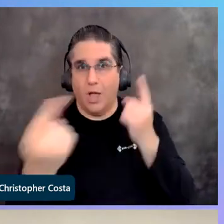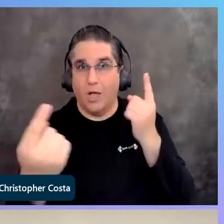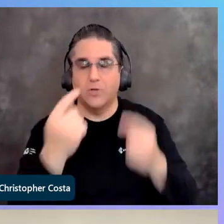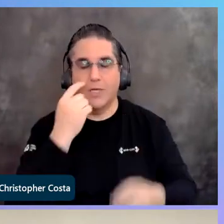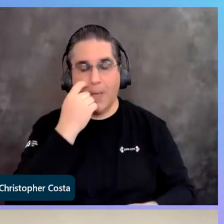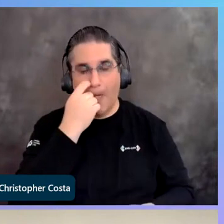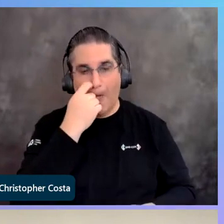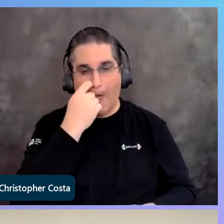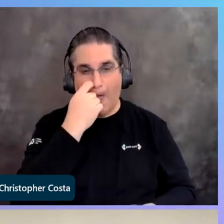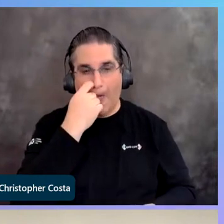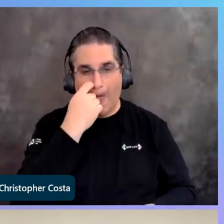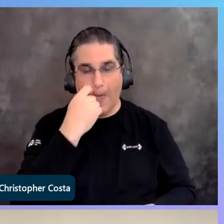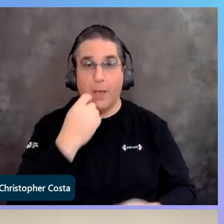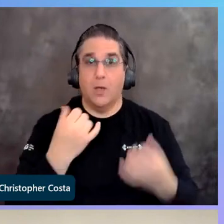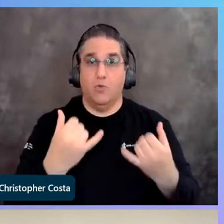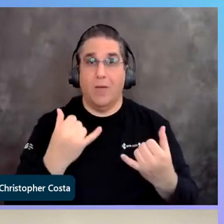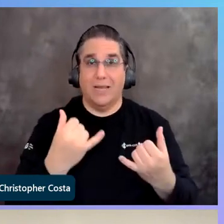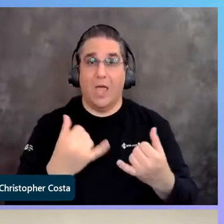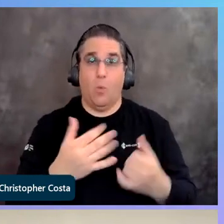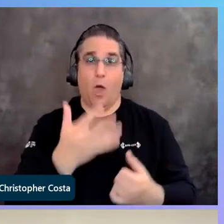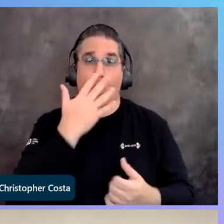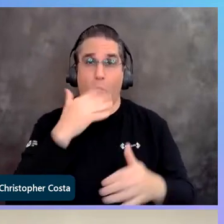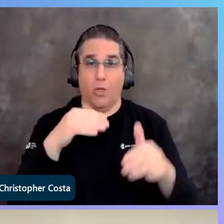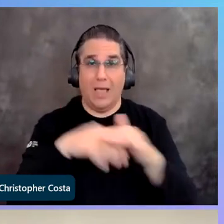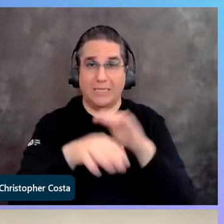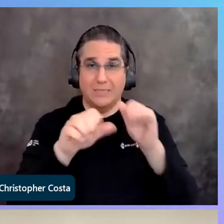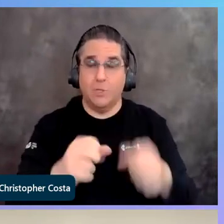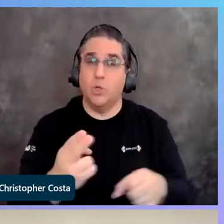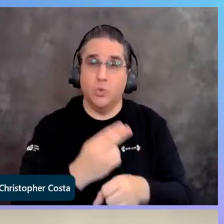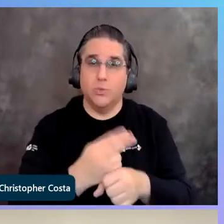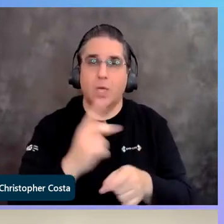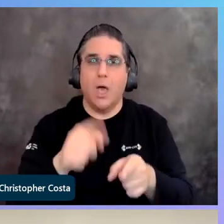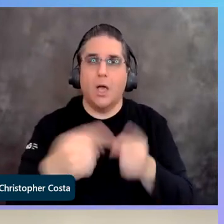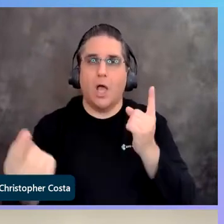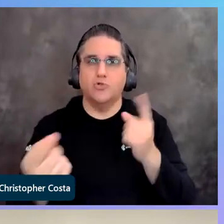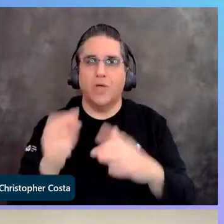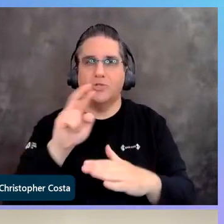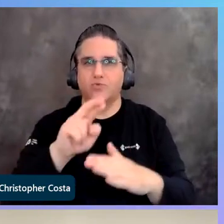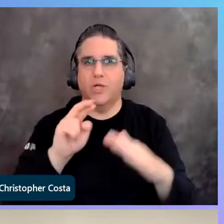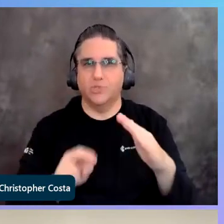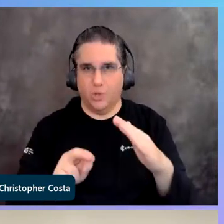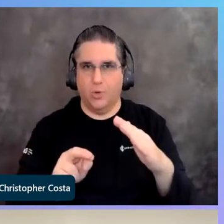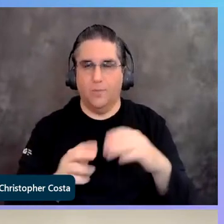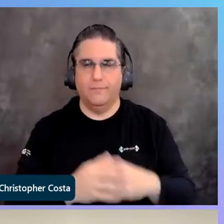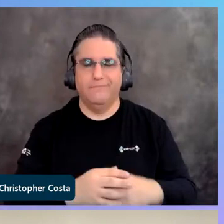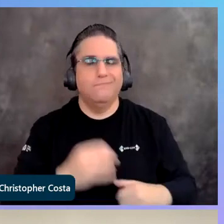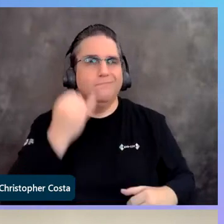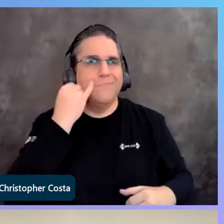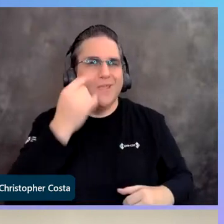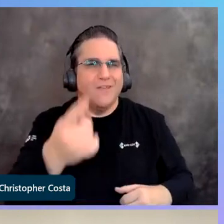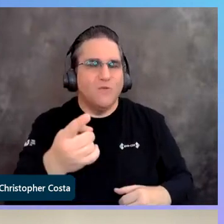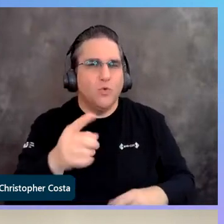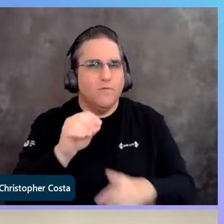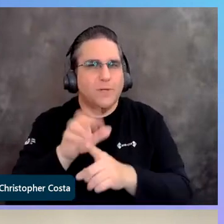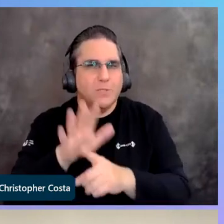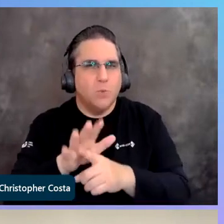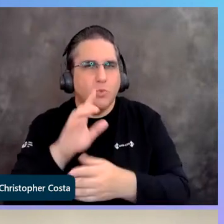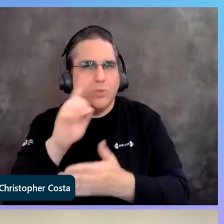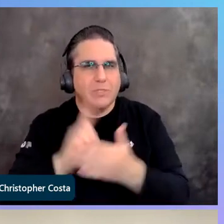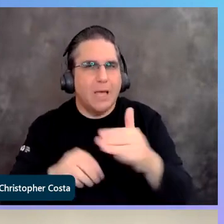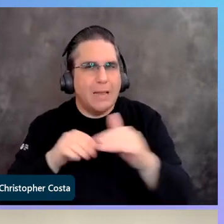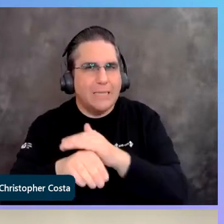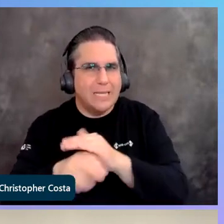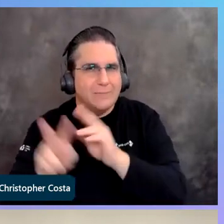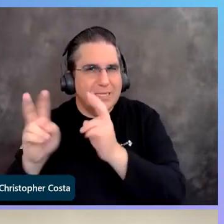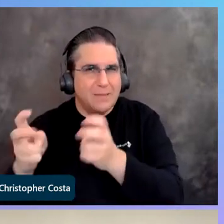determine accessibility in color through the contrast ratio. If you've been exposed to design accessibility in the past few years, this